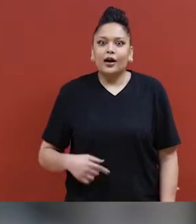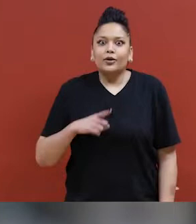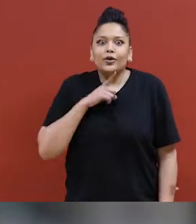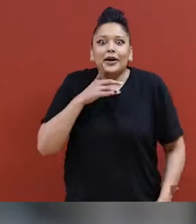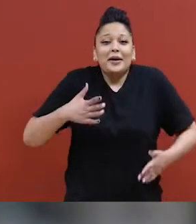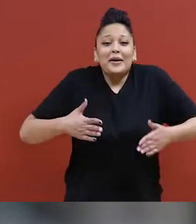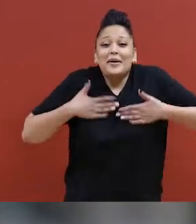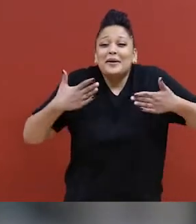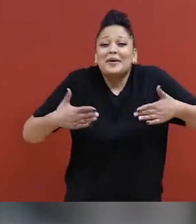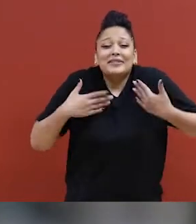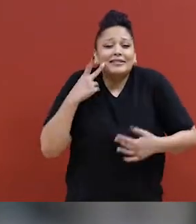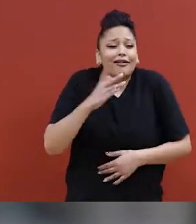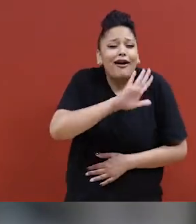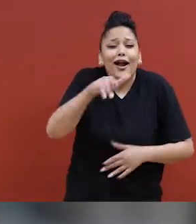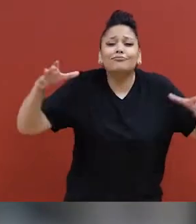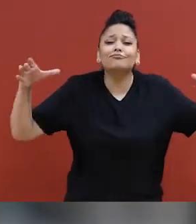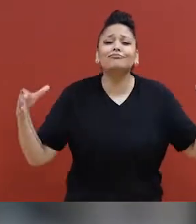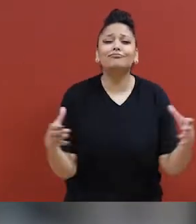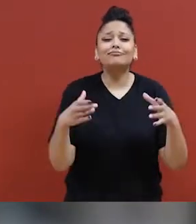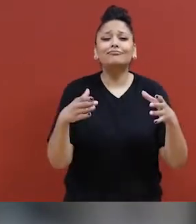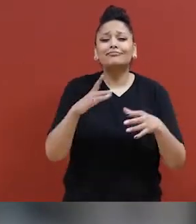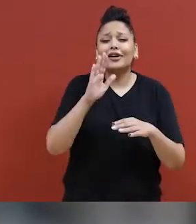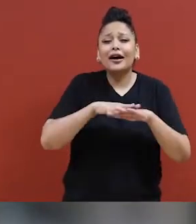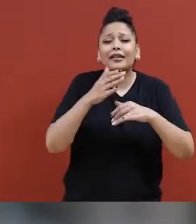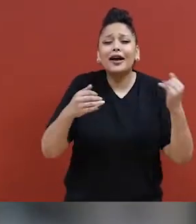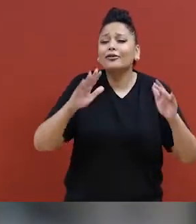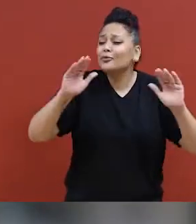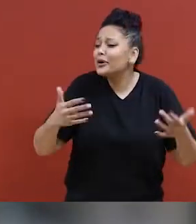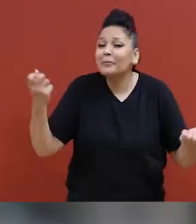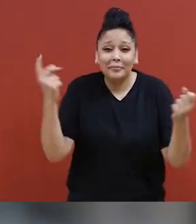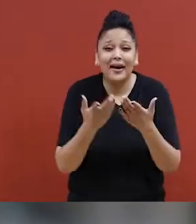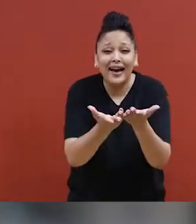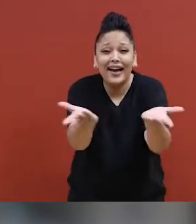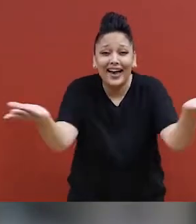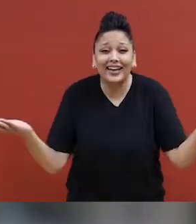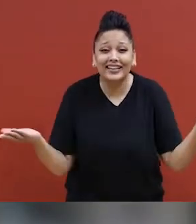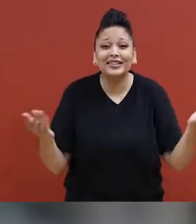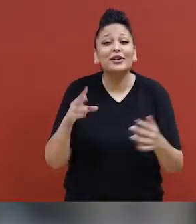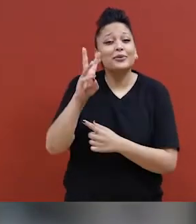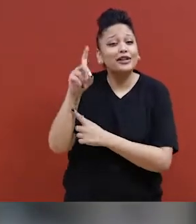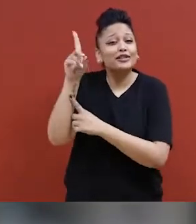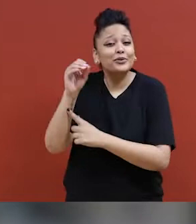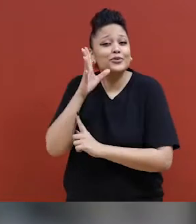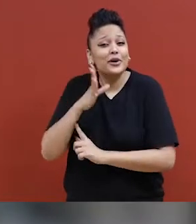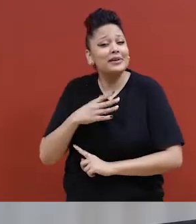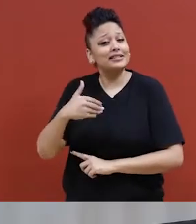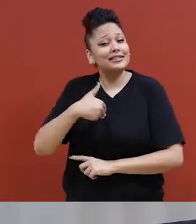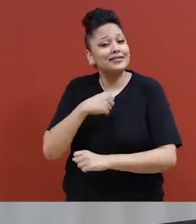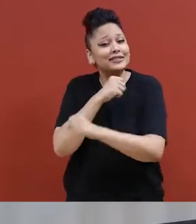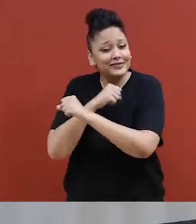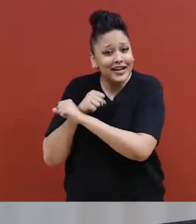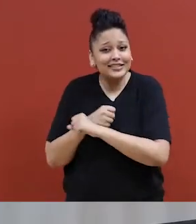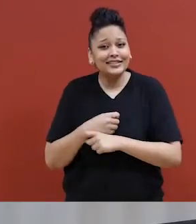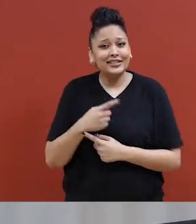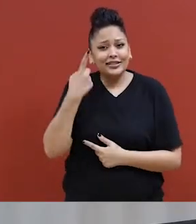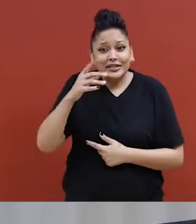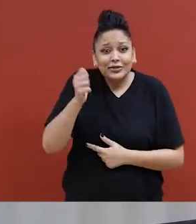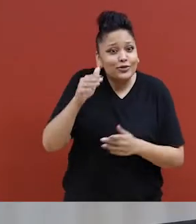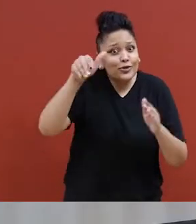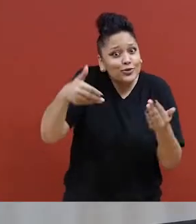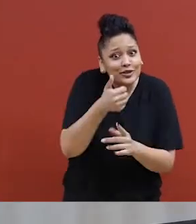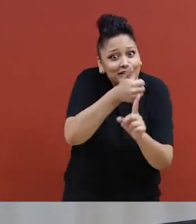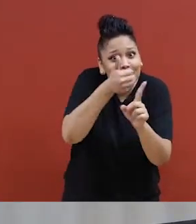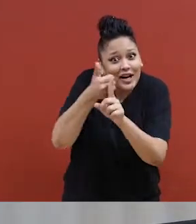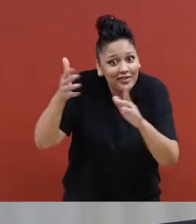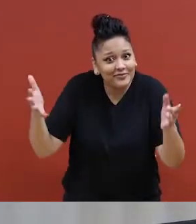I am so happy to see you all again. Welcome back to Wen-Do Women's Self-Defense. I'm going to ask you to say what your name is, and